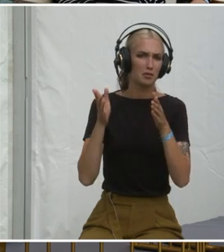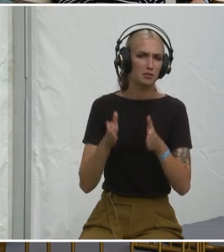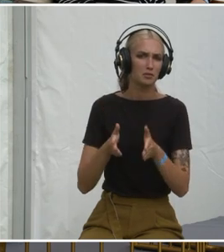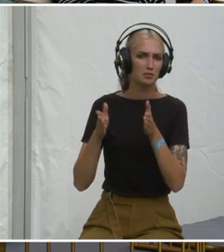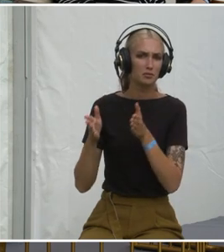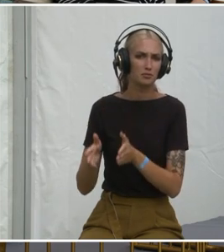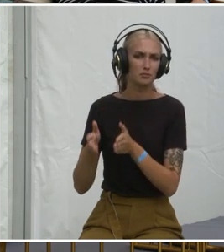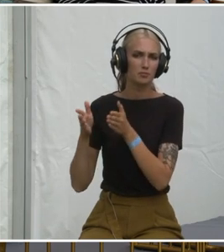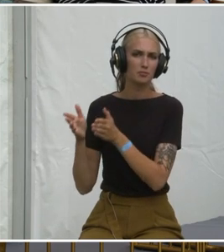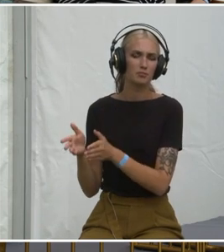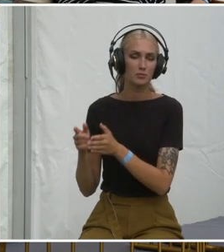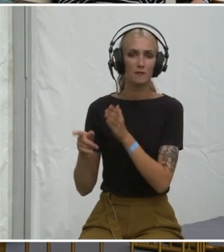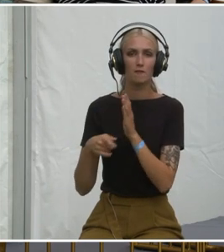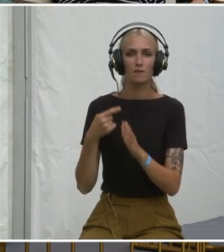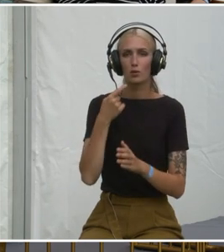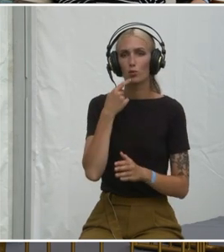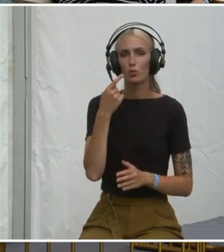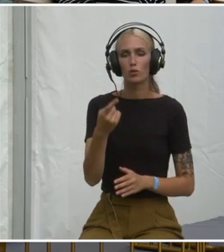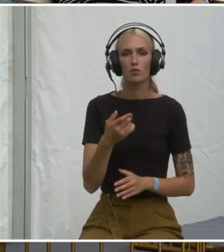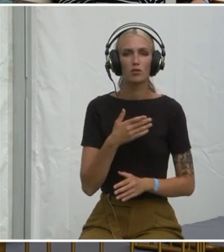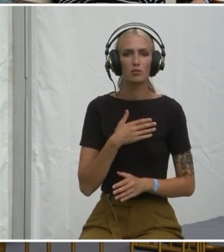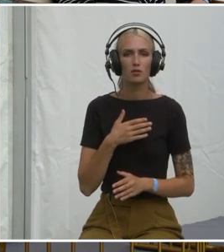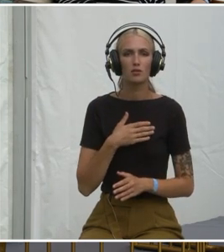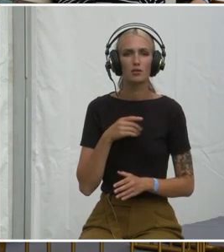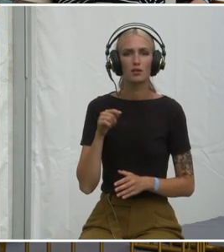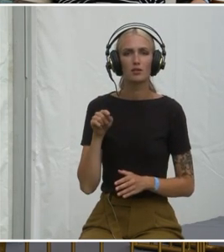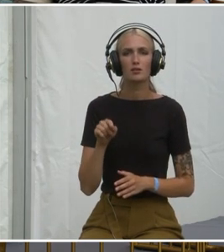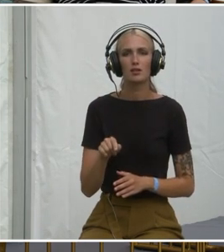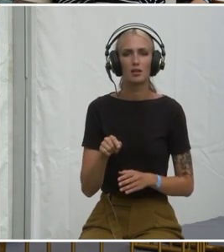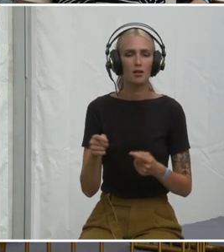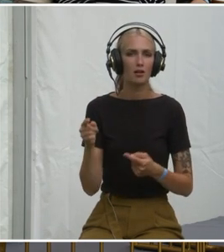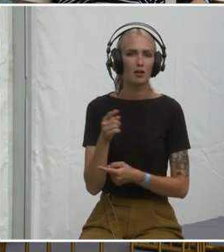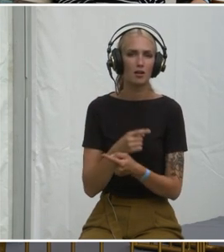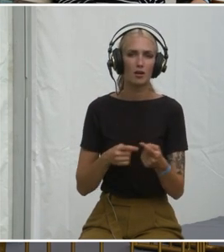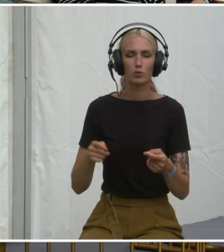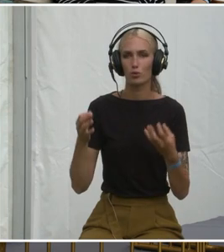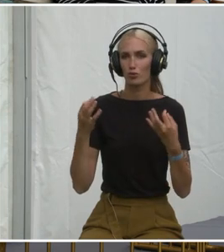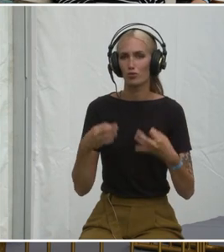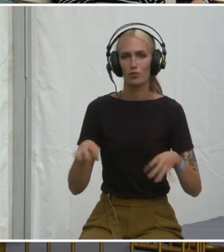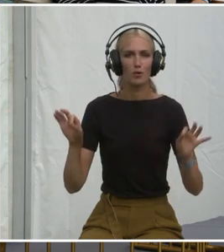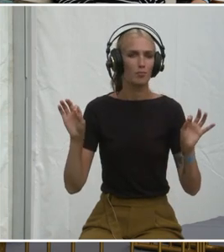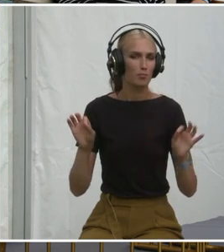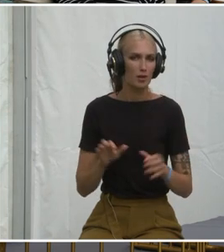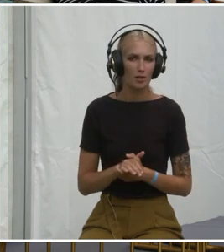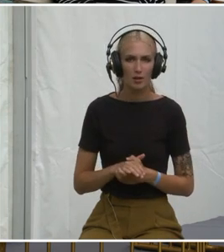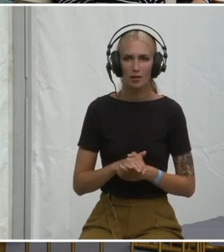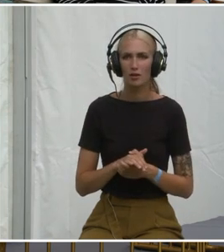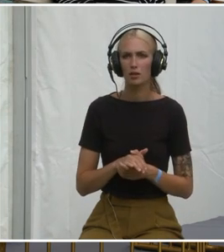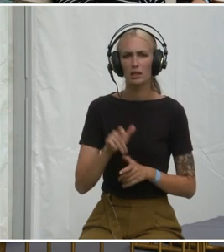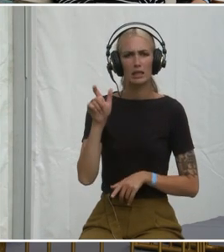I would also like to stress that this is a free discussion. So we don't have people representing